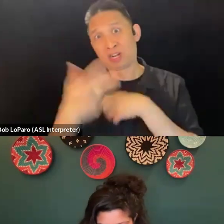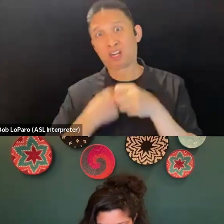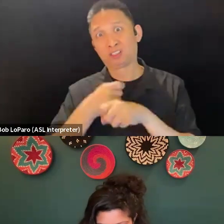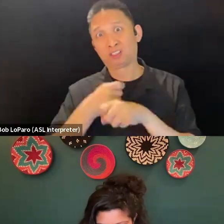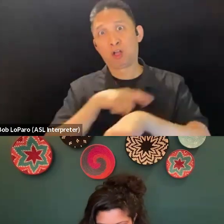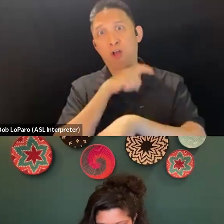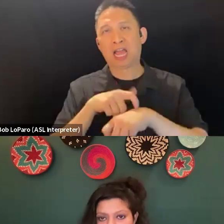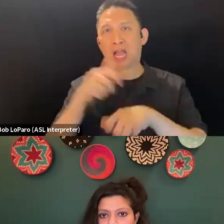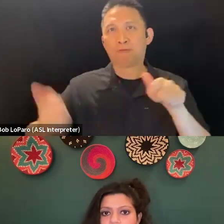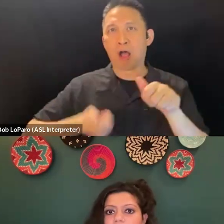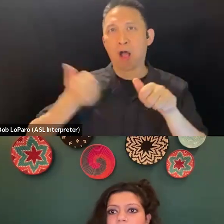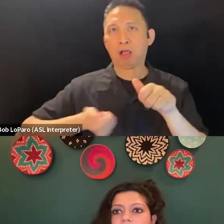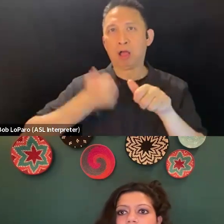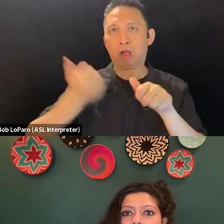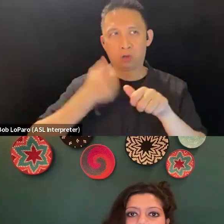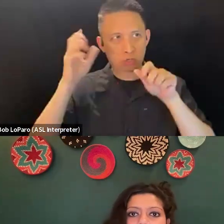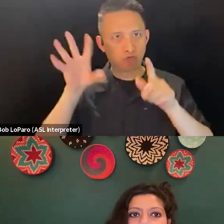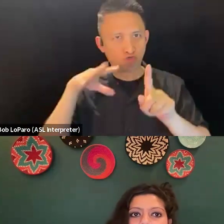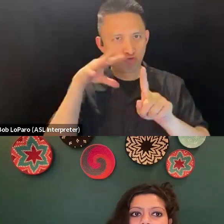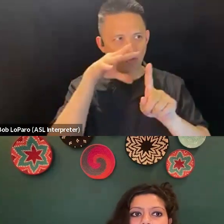global reach is assured?